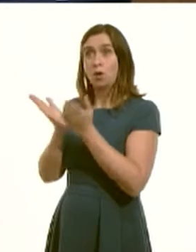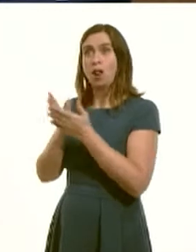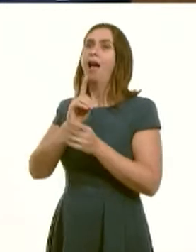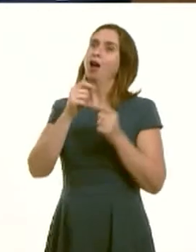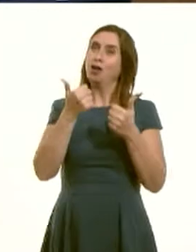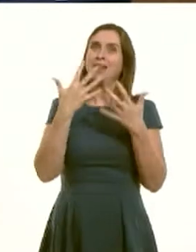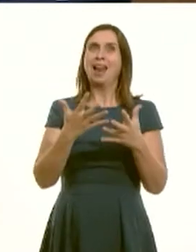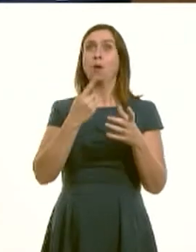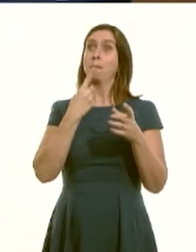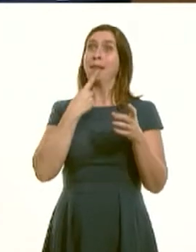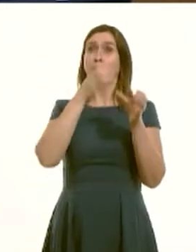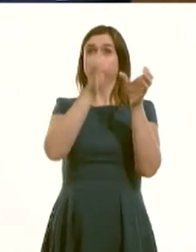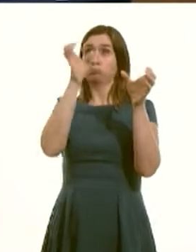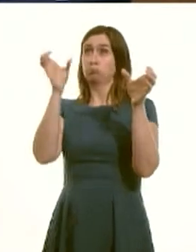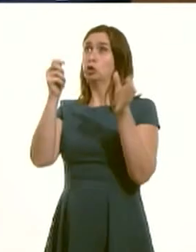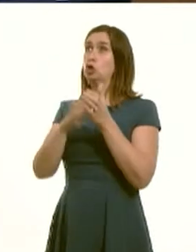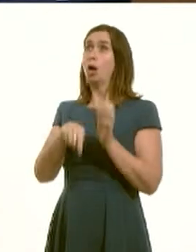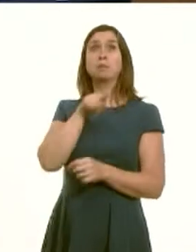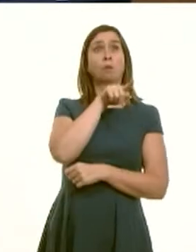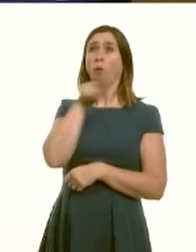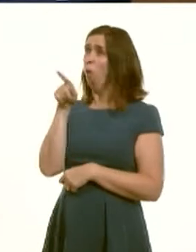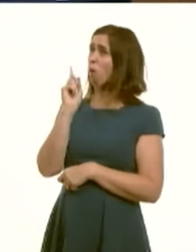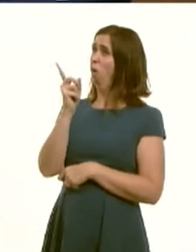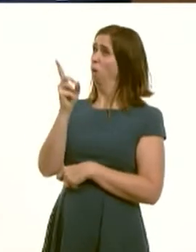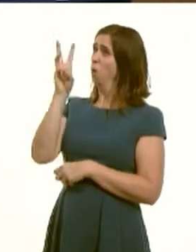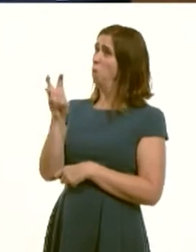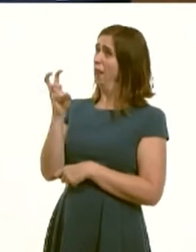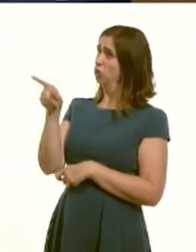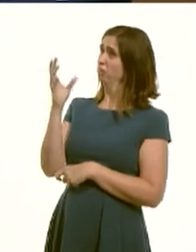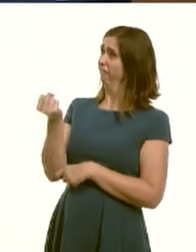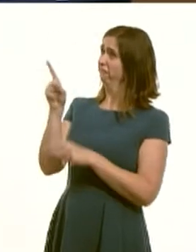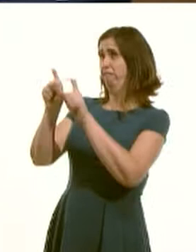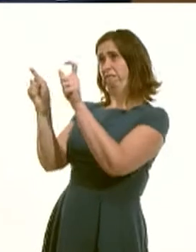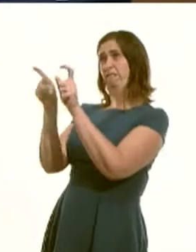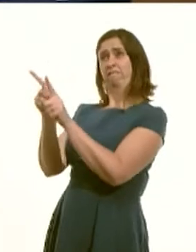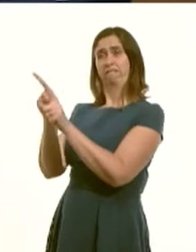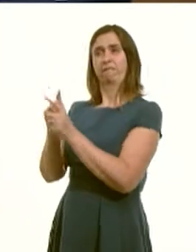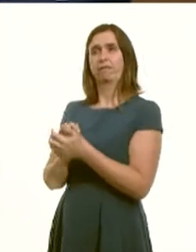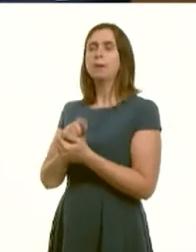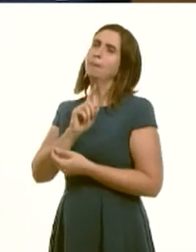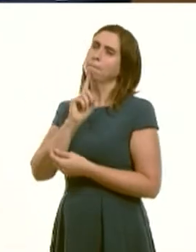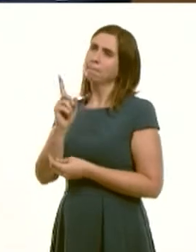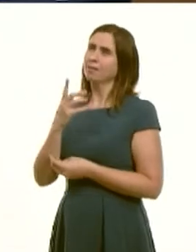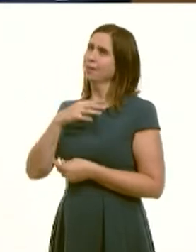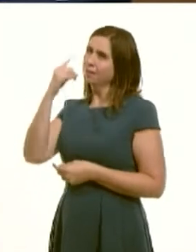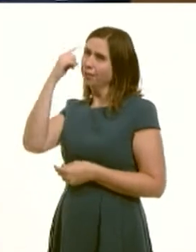But at the end of the day, there are still problems, and those problems revolve around how does an individual get a fair price from a